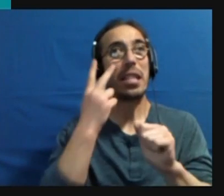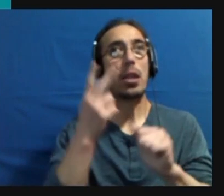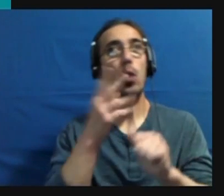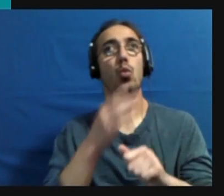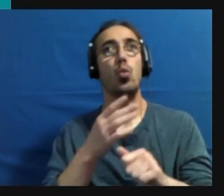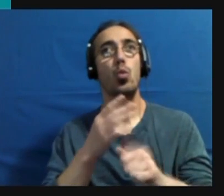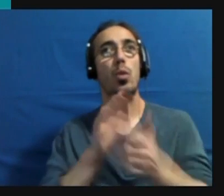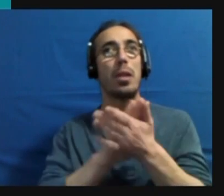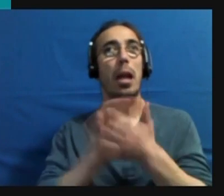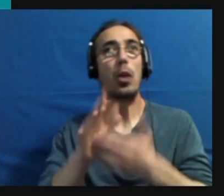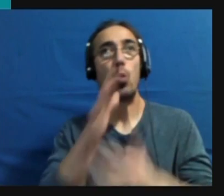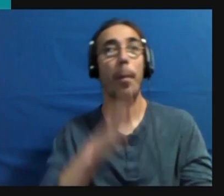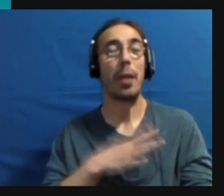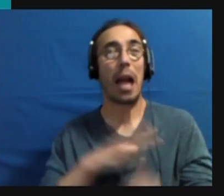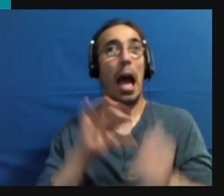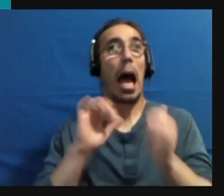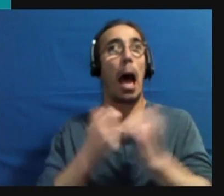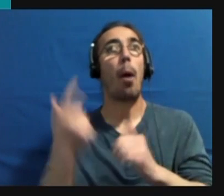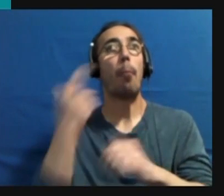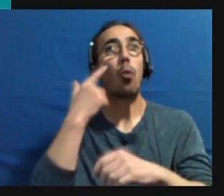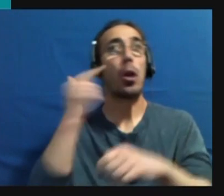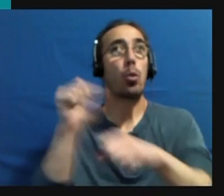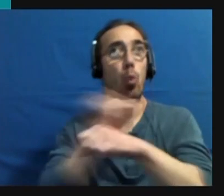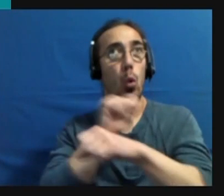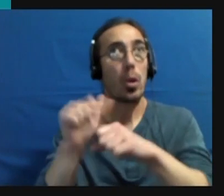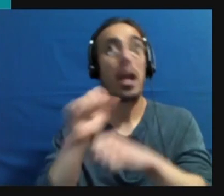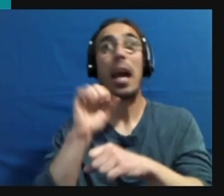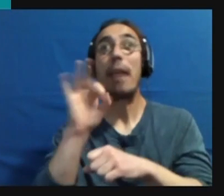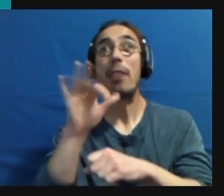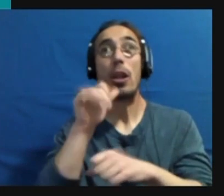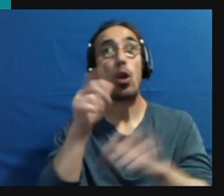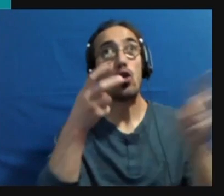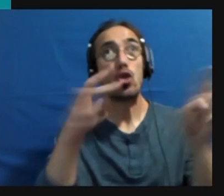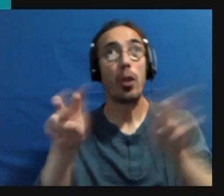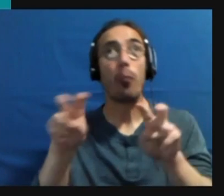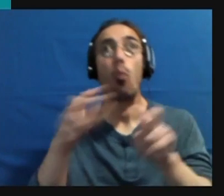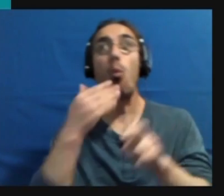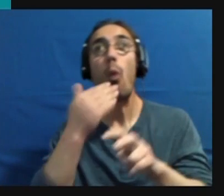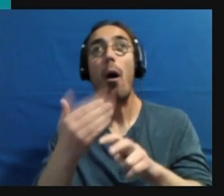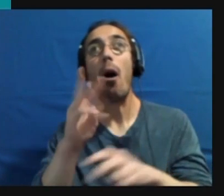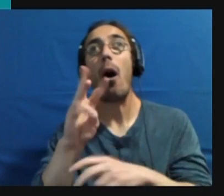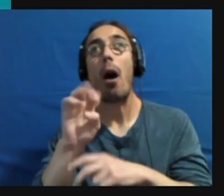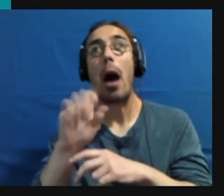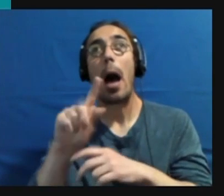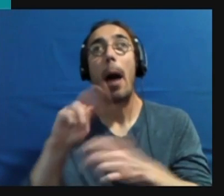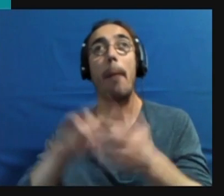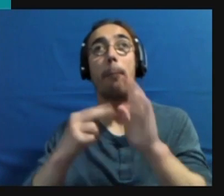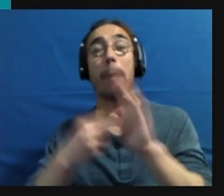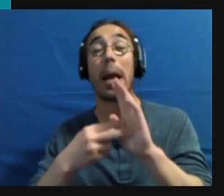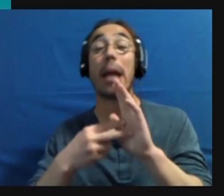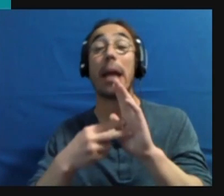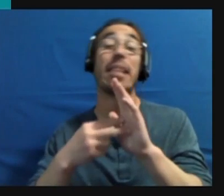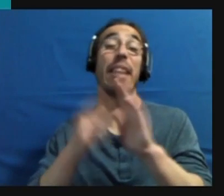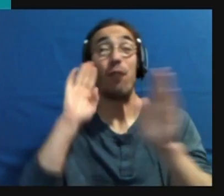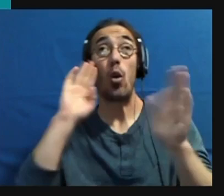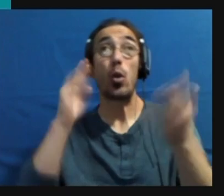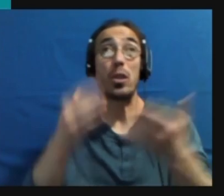brains, while we can say they don't shift well, we could also say that they focus exceptionally well.